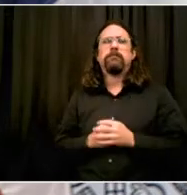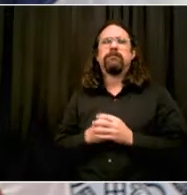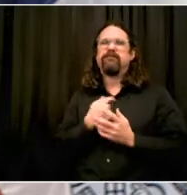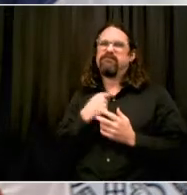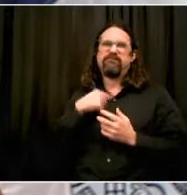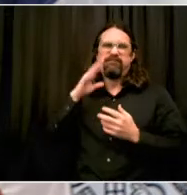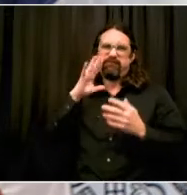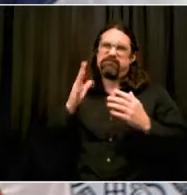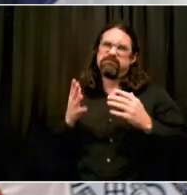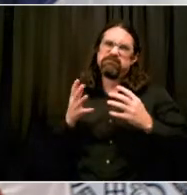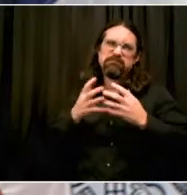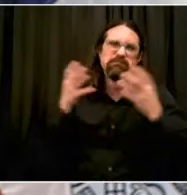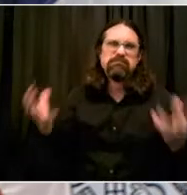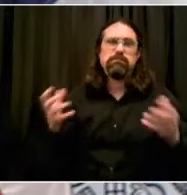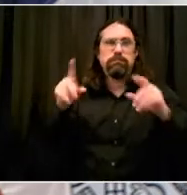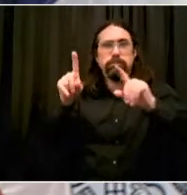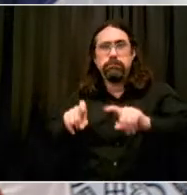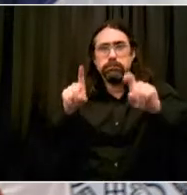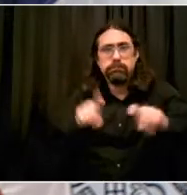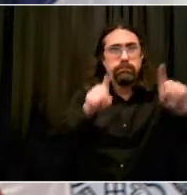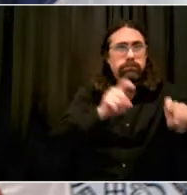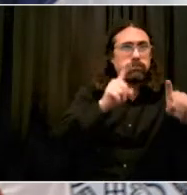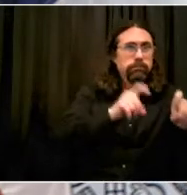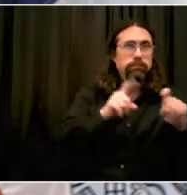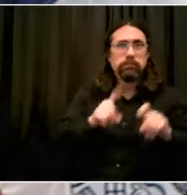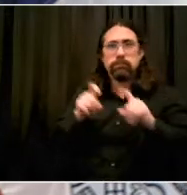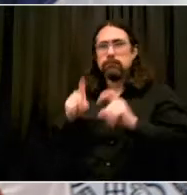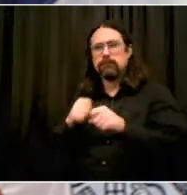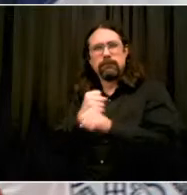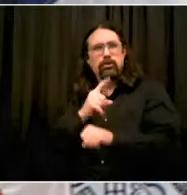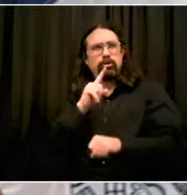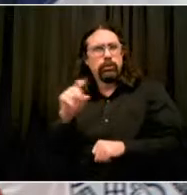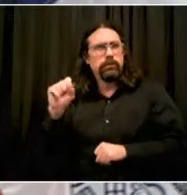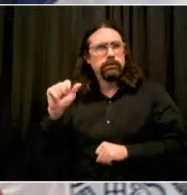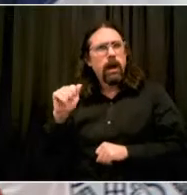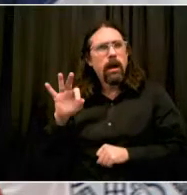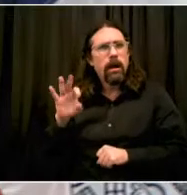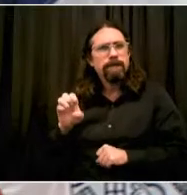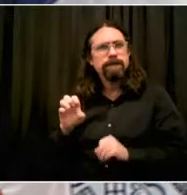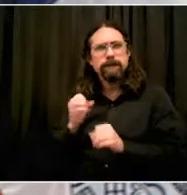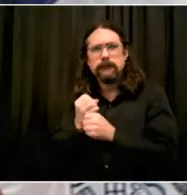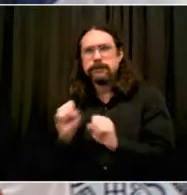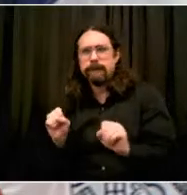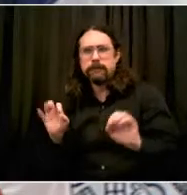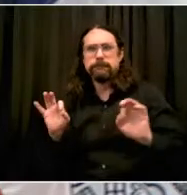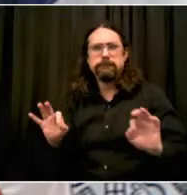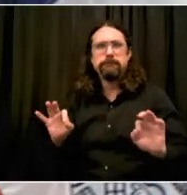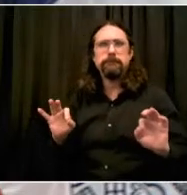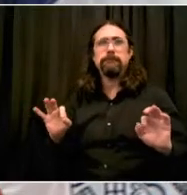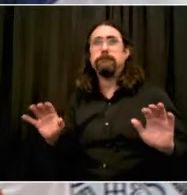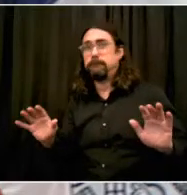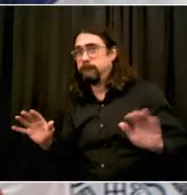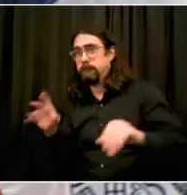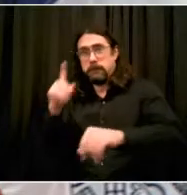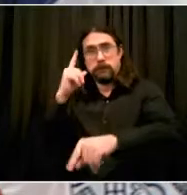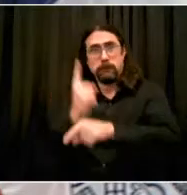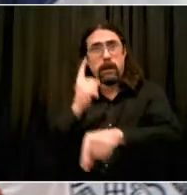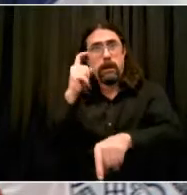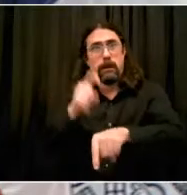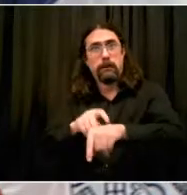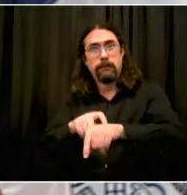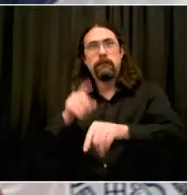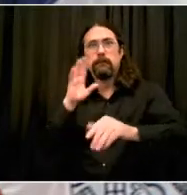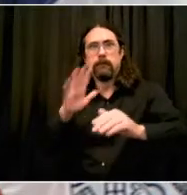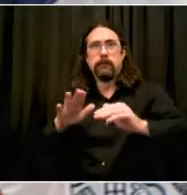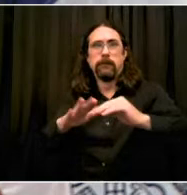previously. But certainly parents should assume, obviously we're closed for the rest of this week and the days leading up to Thanksgiving. In